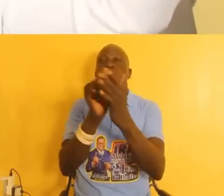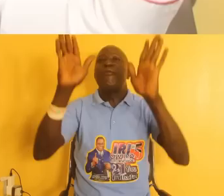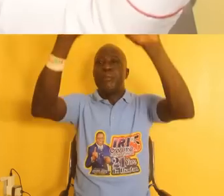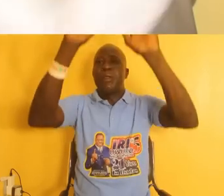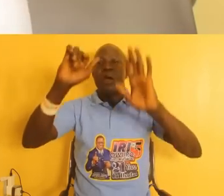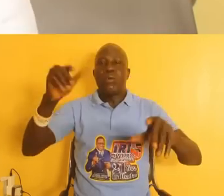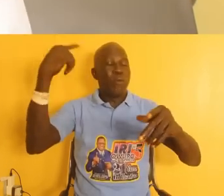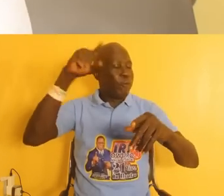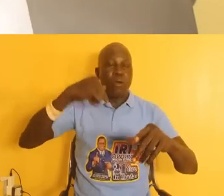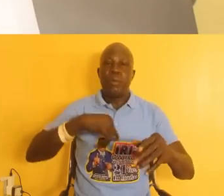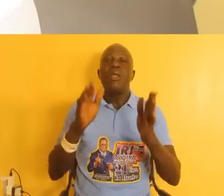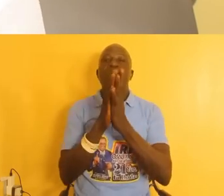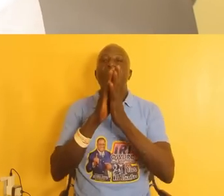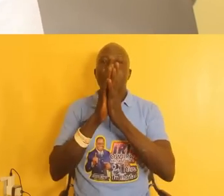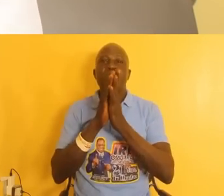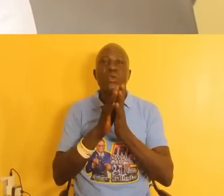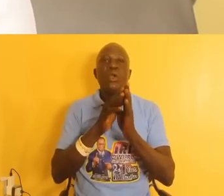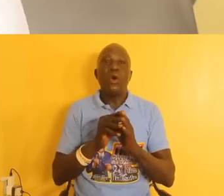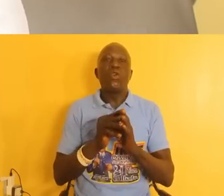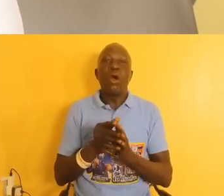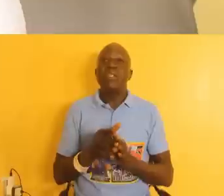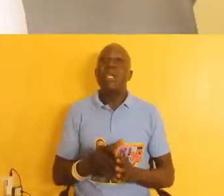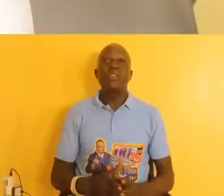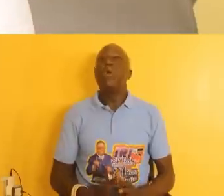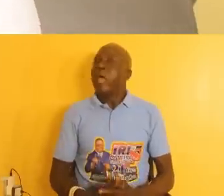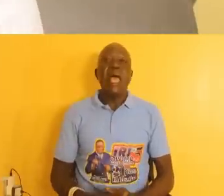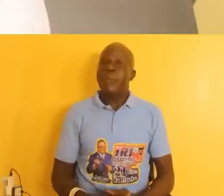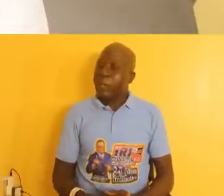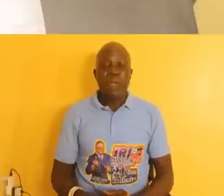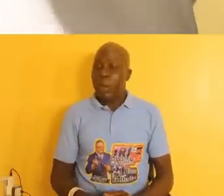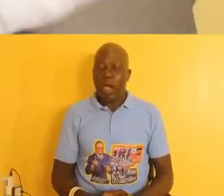yeah, wow. Oh, God, yes. Oh, God, yes. Oh, God, yes.